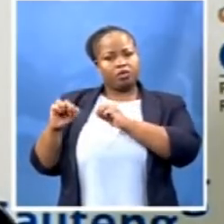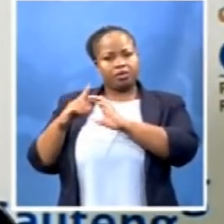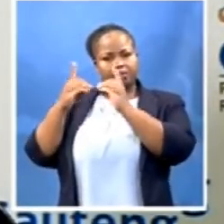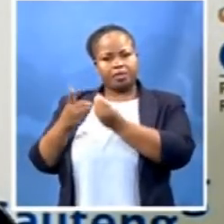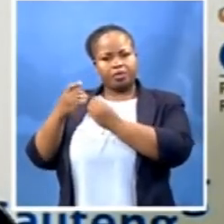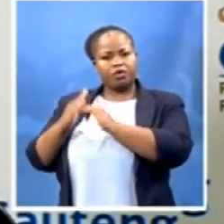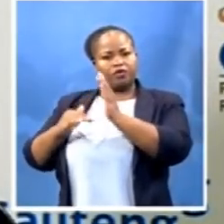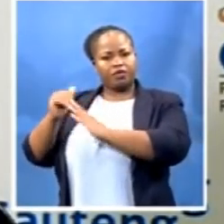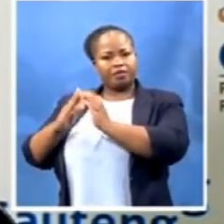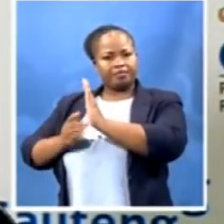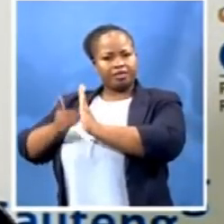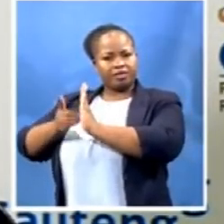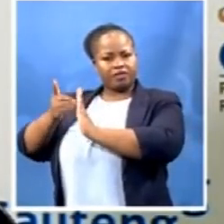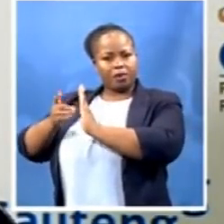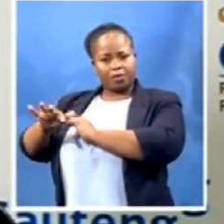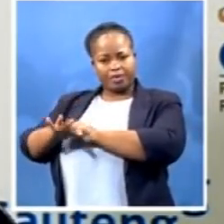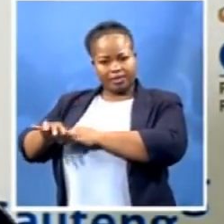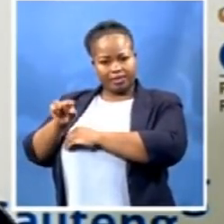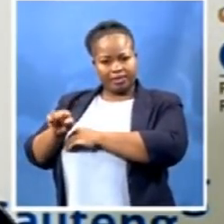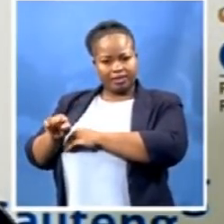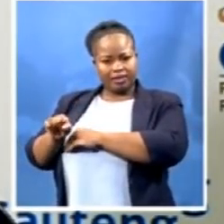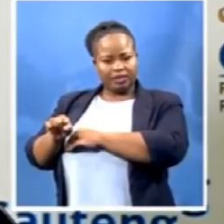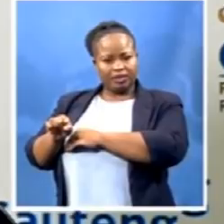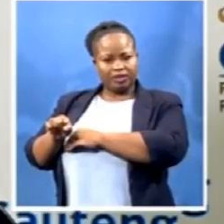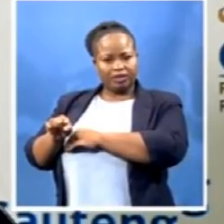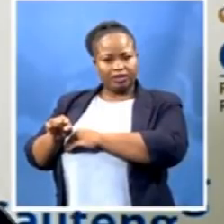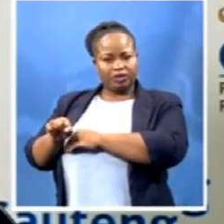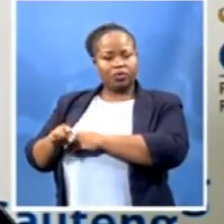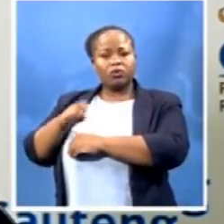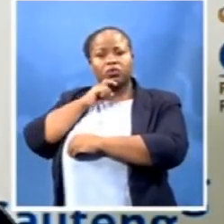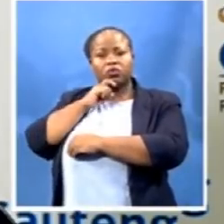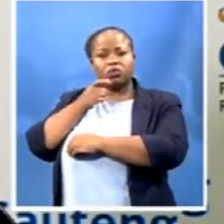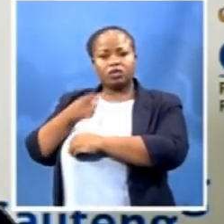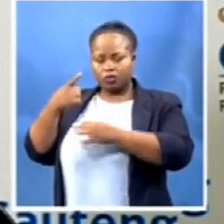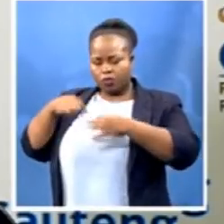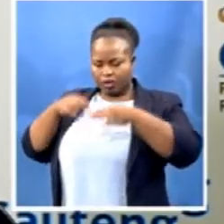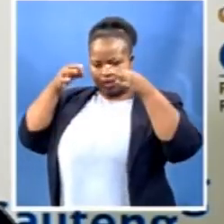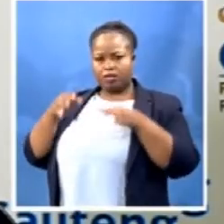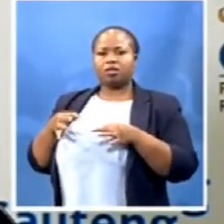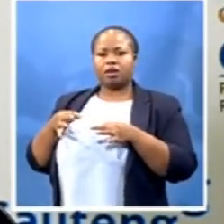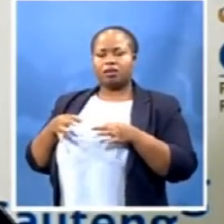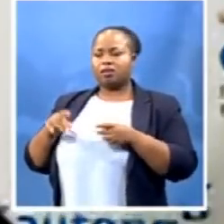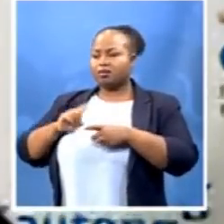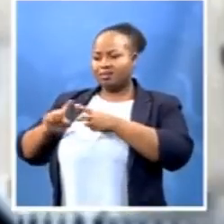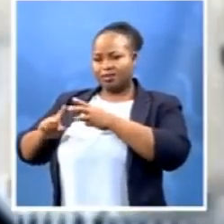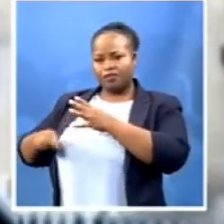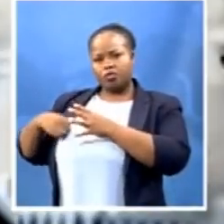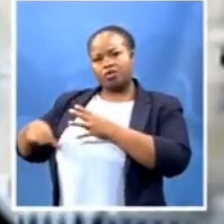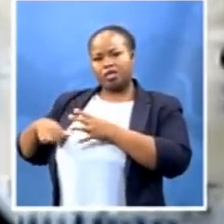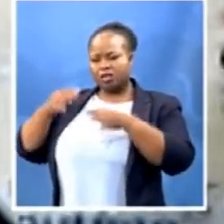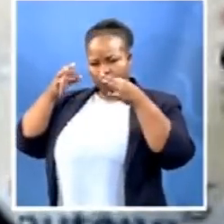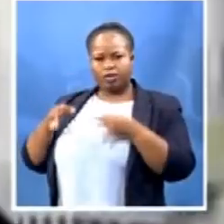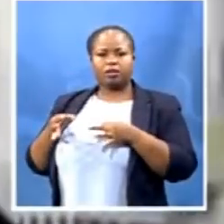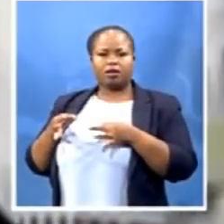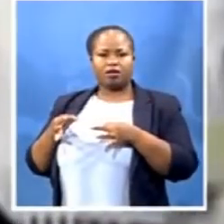Its use is determined between ourselves and the different municipalities. So municipalities, through their IDP process